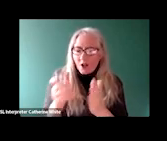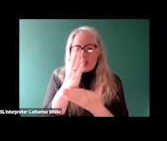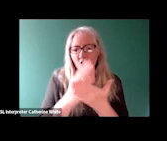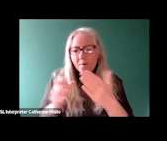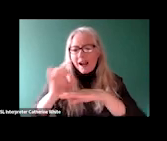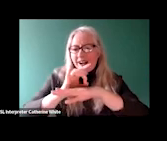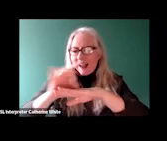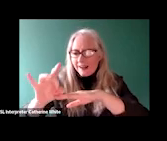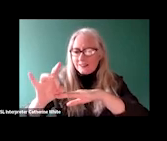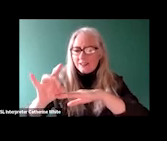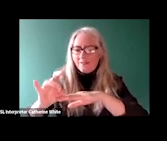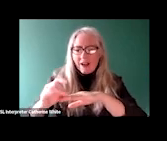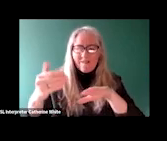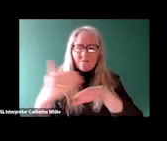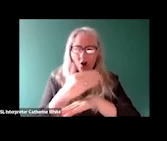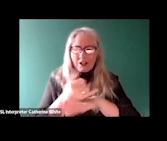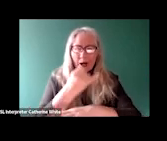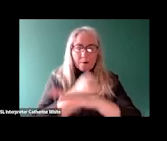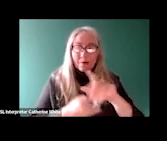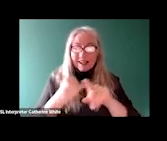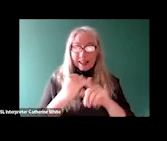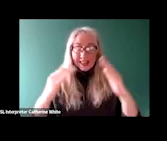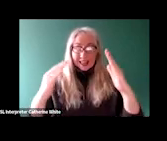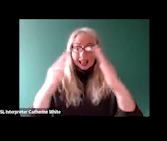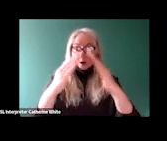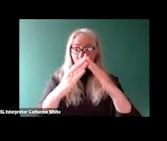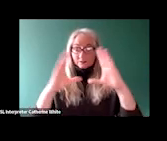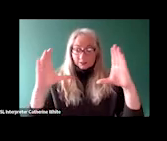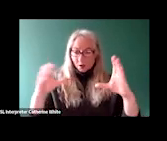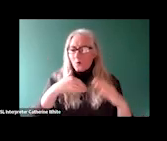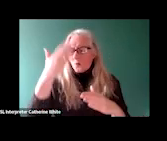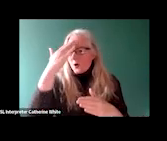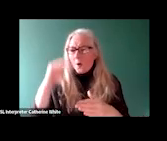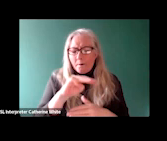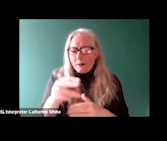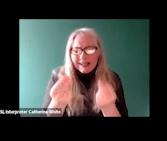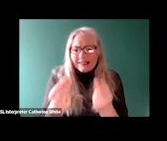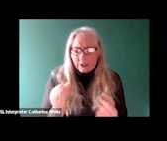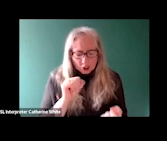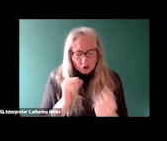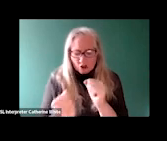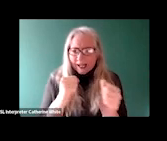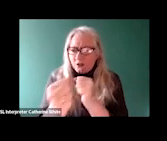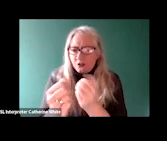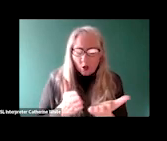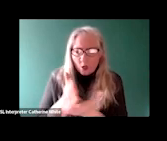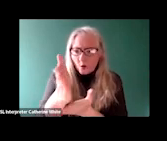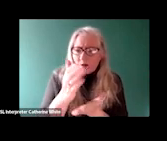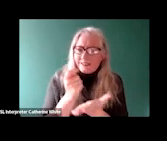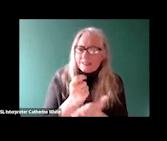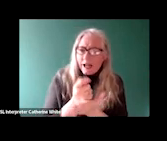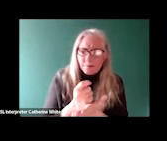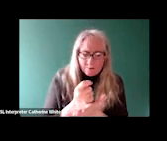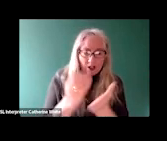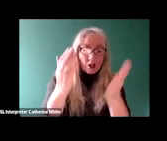functional impairment over the lifespan of the house, because we know that people's needs change over time. Our